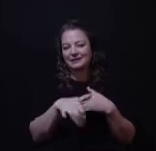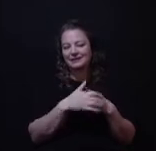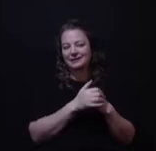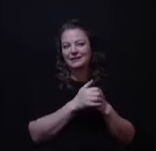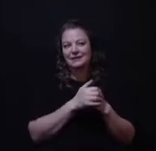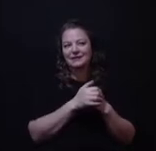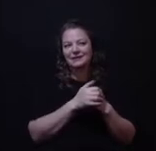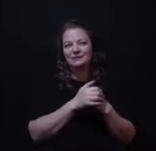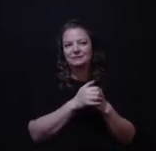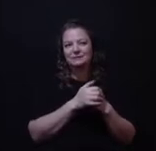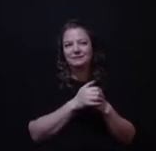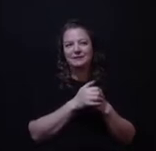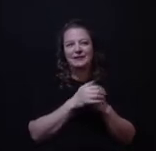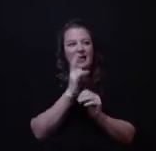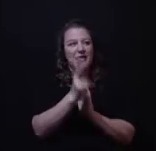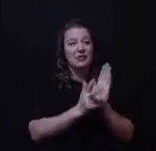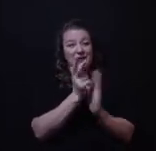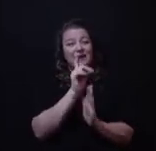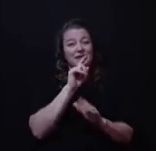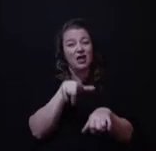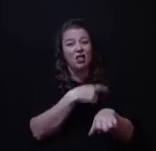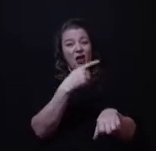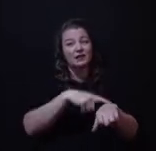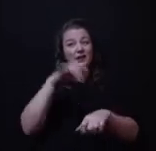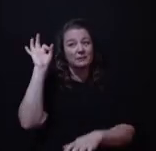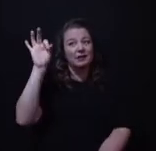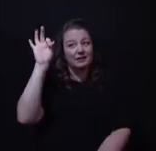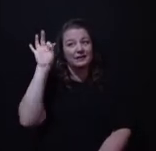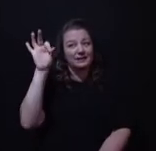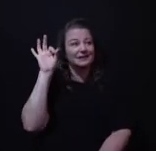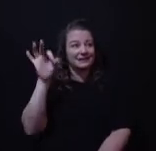not, 3 hours is a long time.